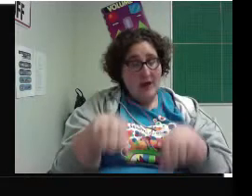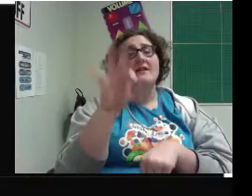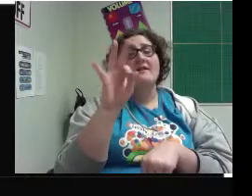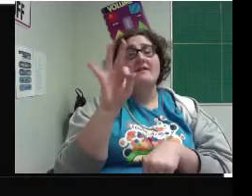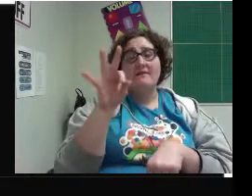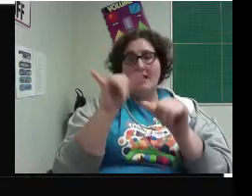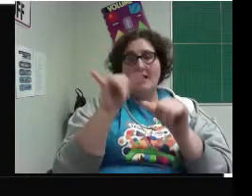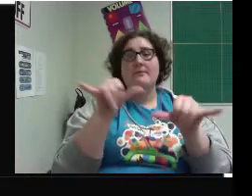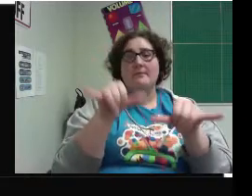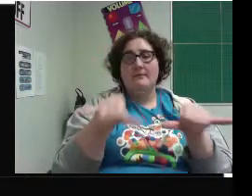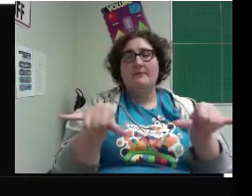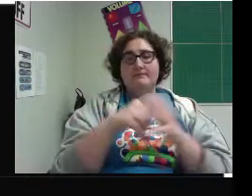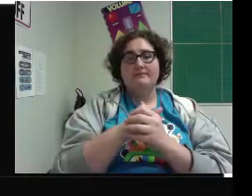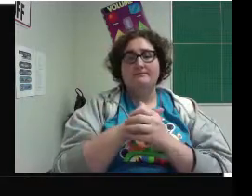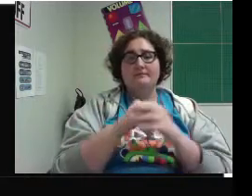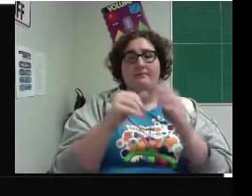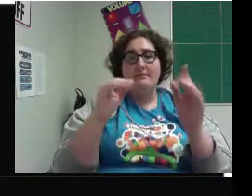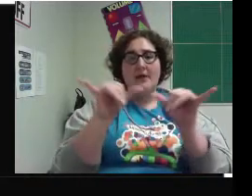parallel.